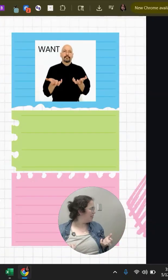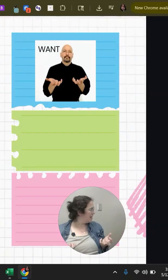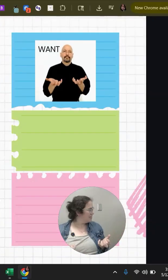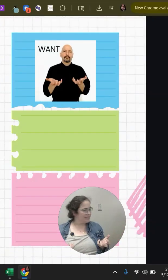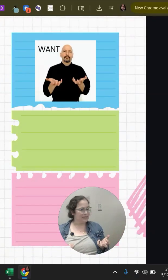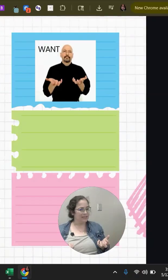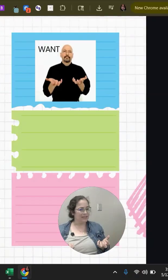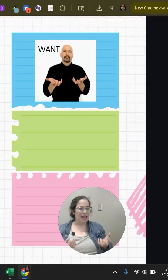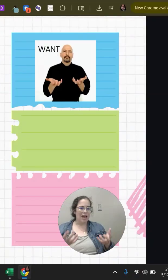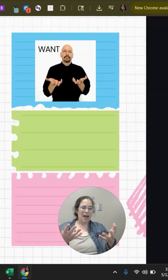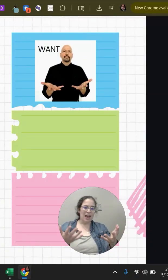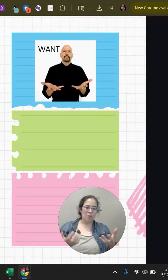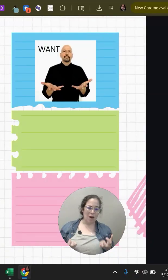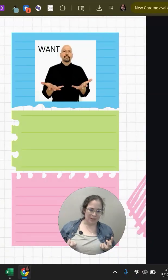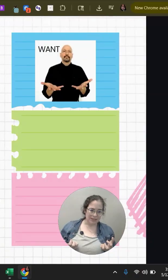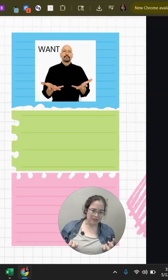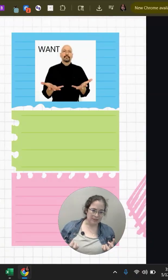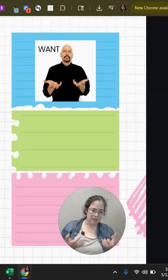So we have want.